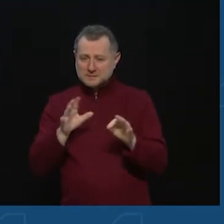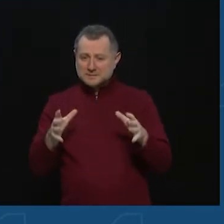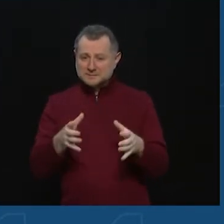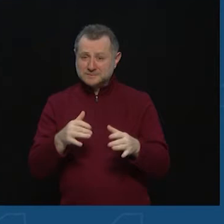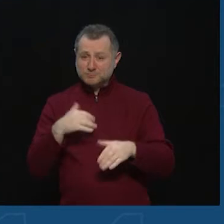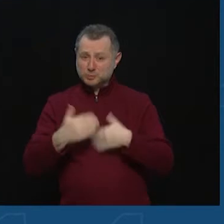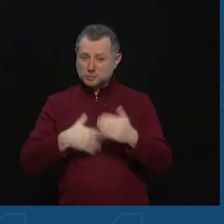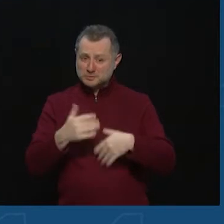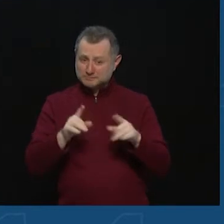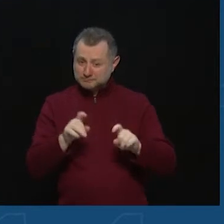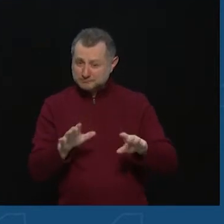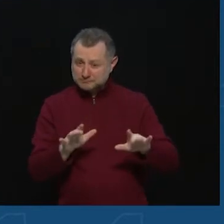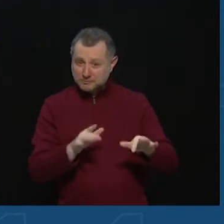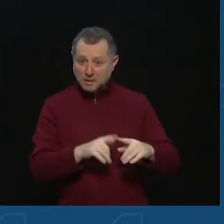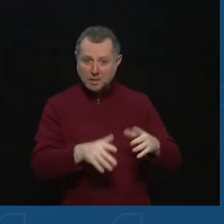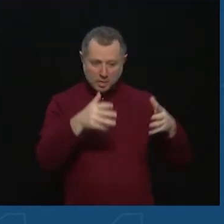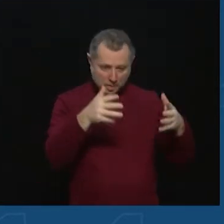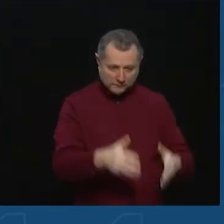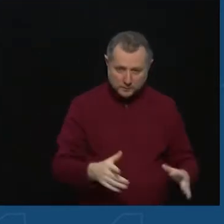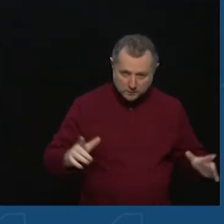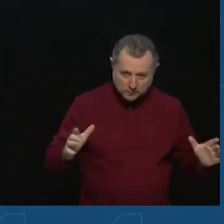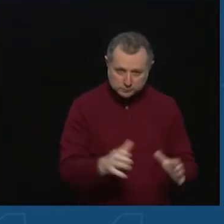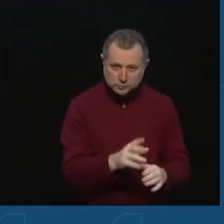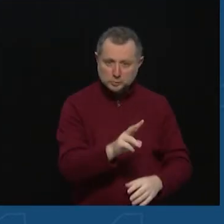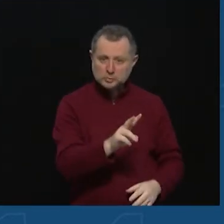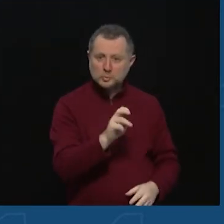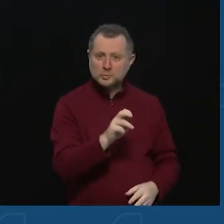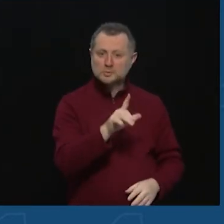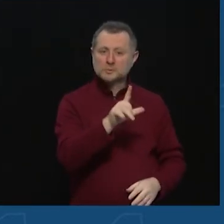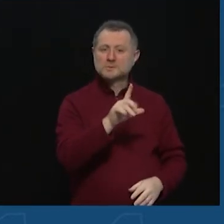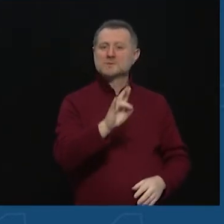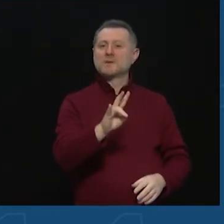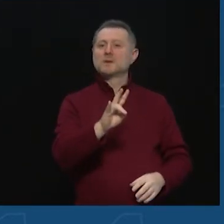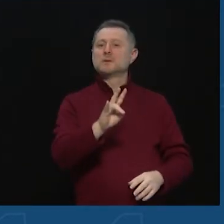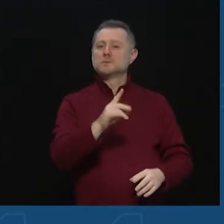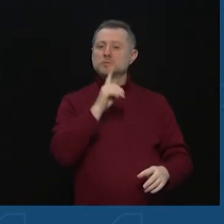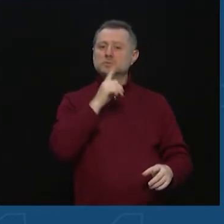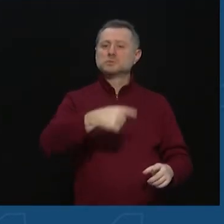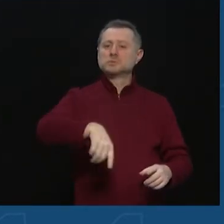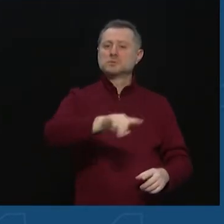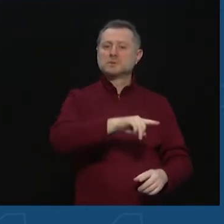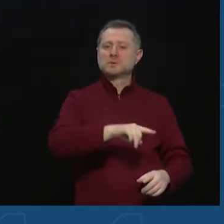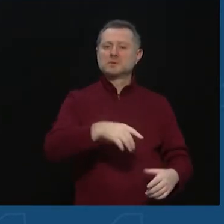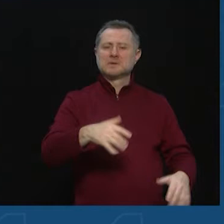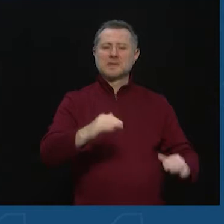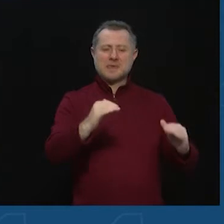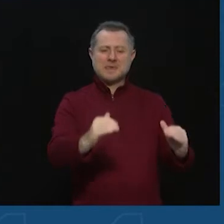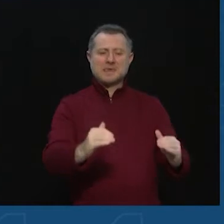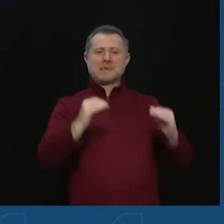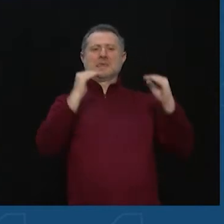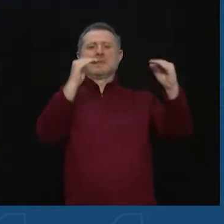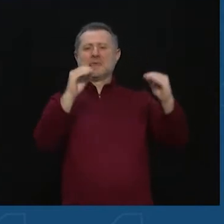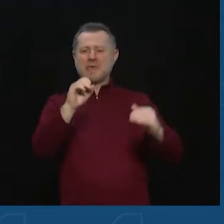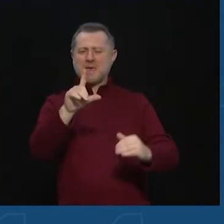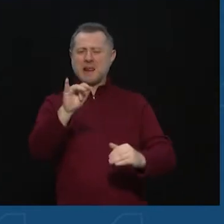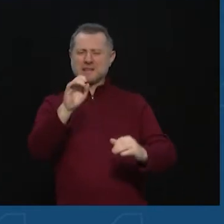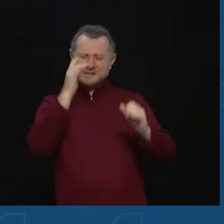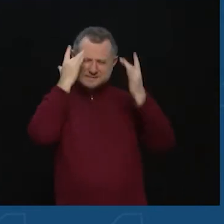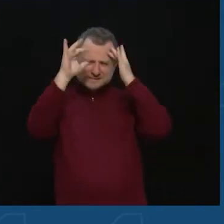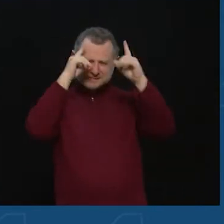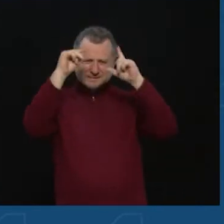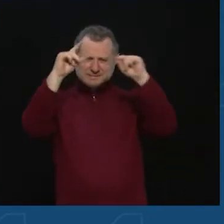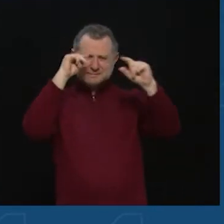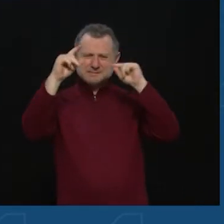227 individuals. You are the elite. You are the brightest, the finest, the